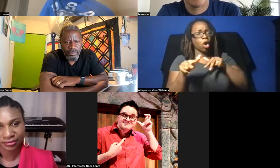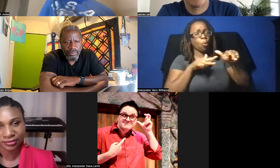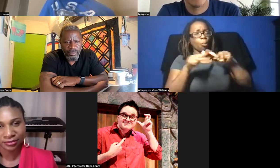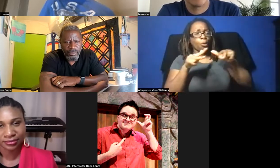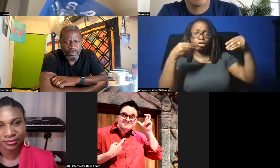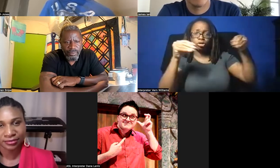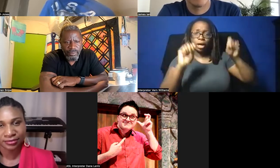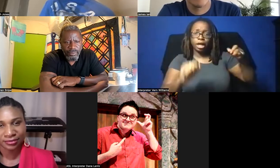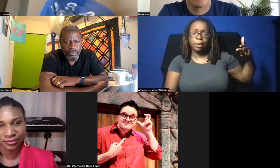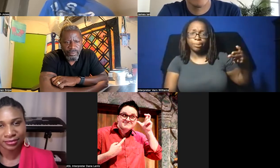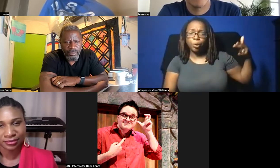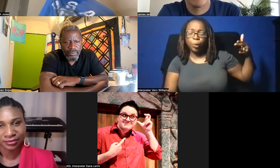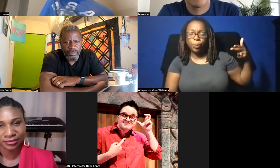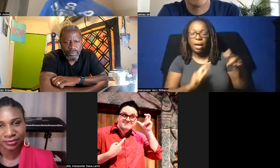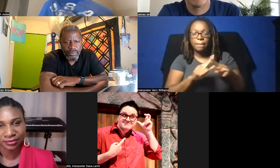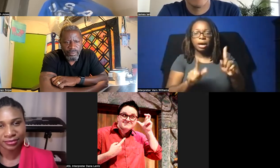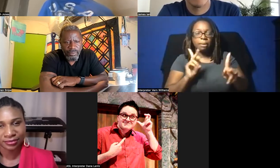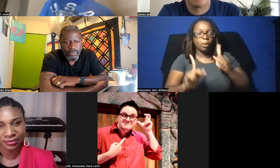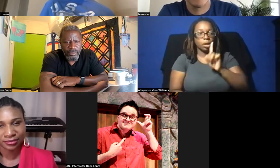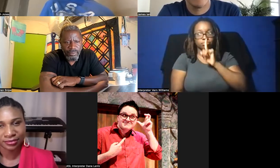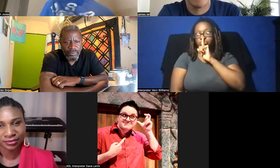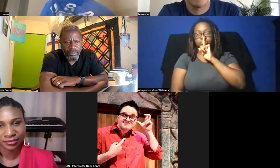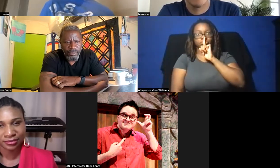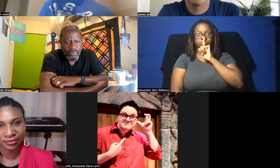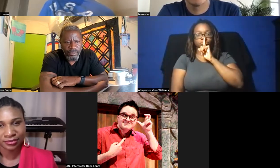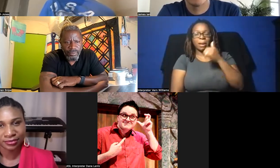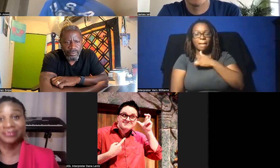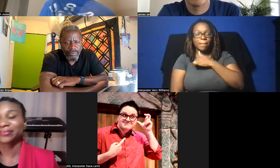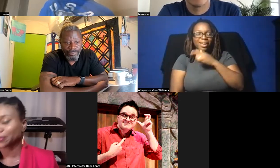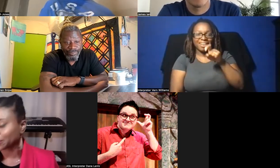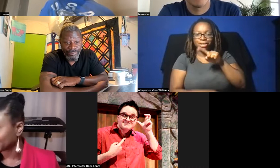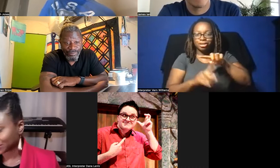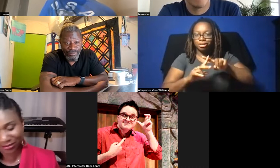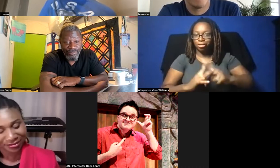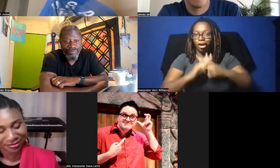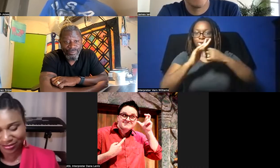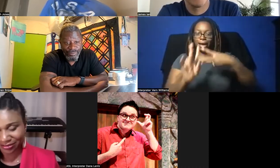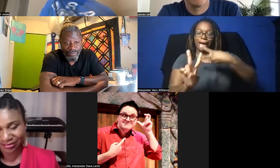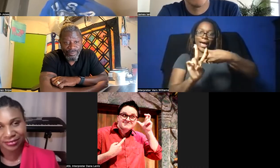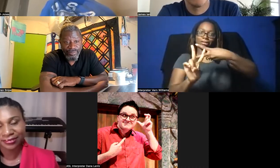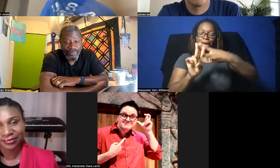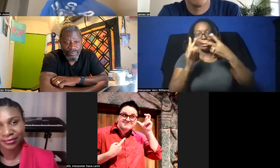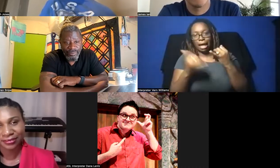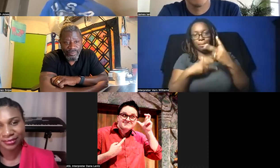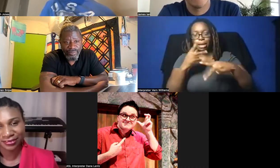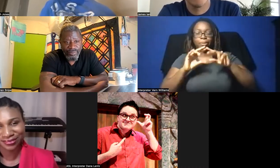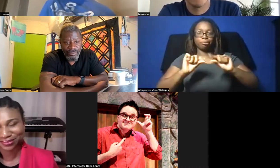Zoom and won't nobody to talk about it unless we get a hashtag started. So in terms